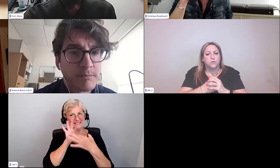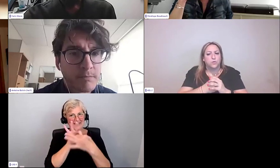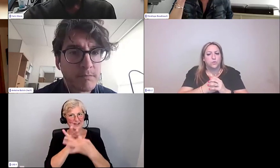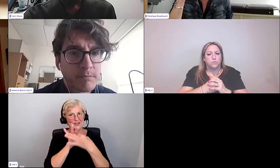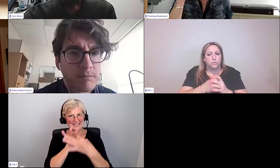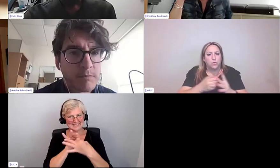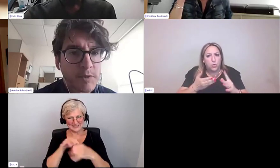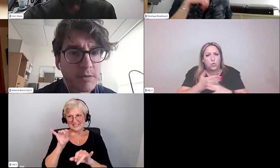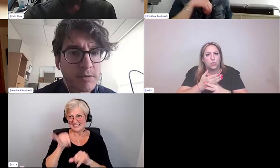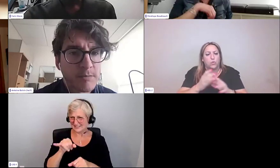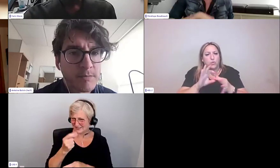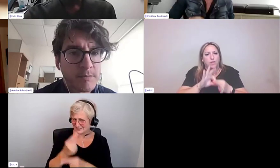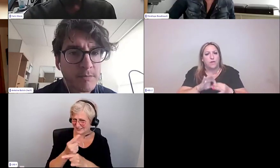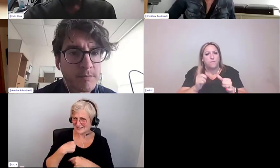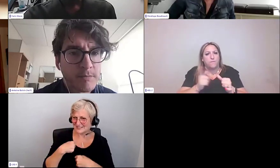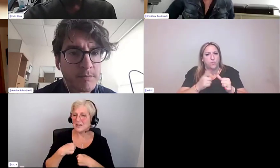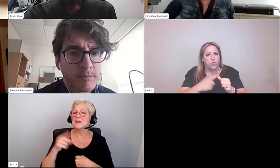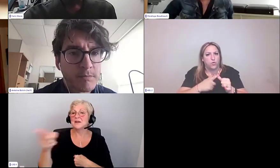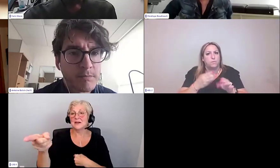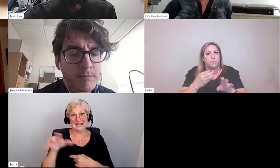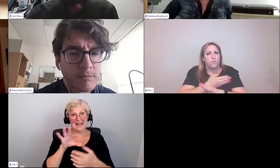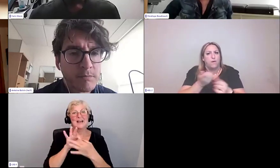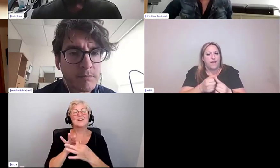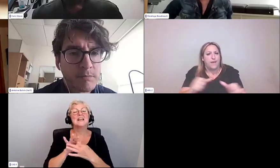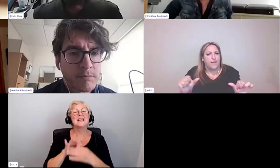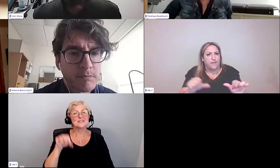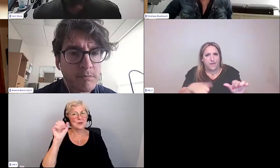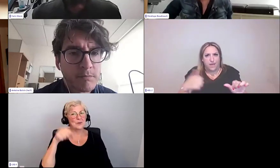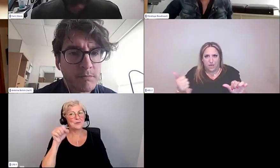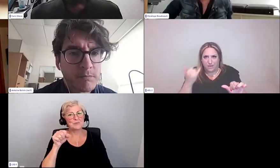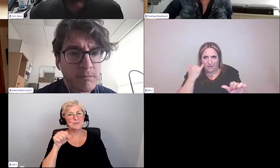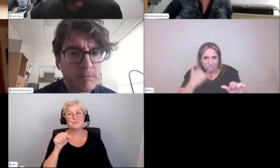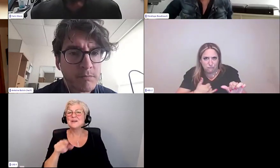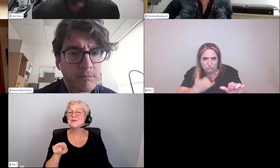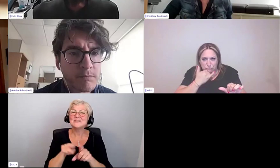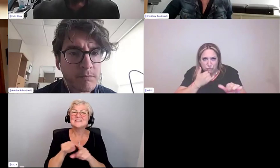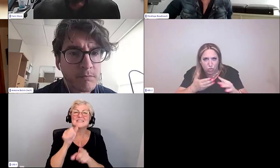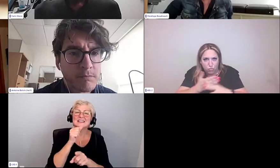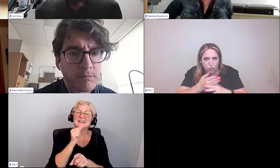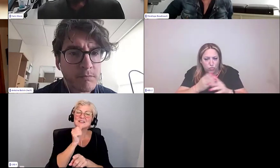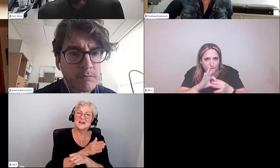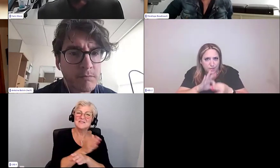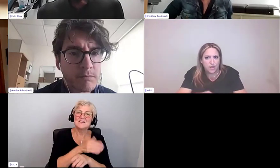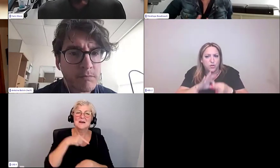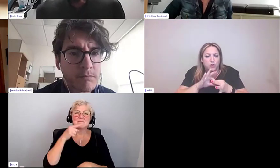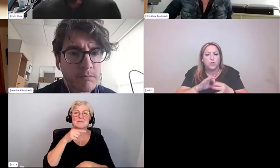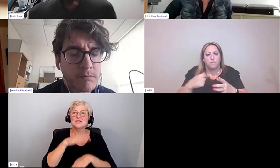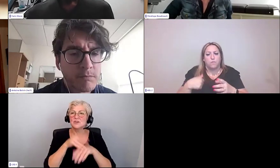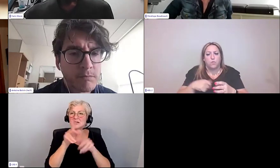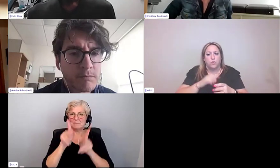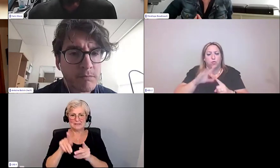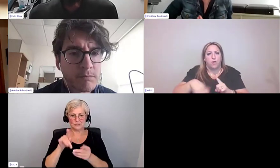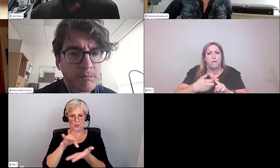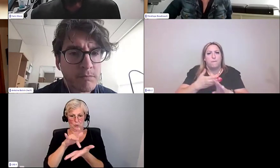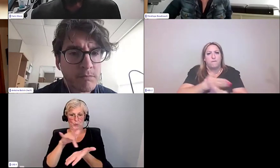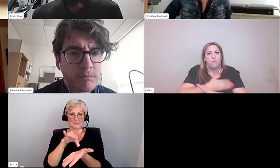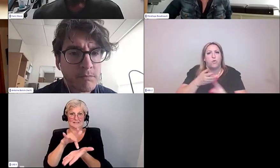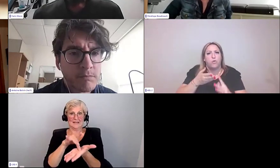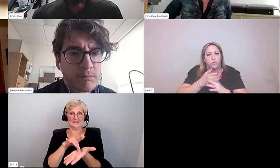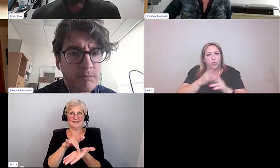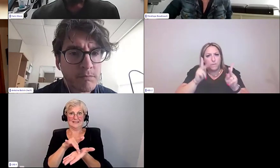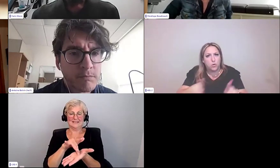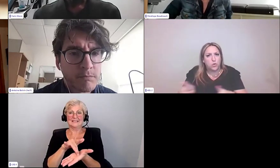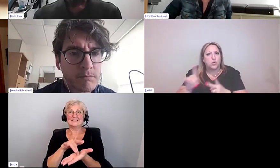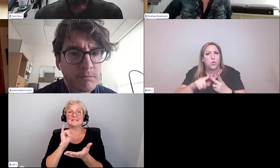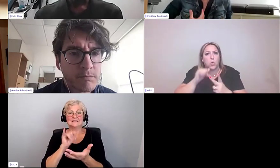the relationship first and before anything else, unless I'm mistaken, through the relationship, and as we were speaking earlier, through the person who is at